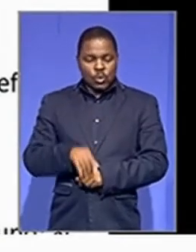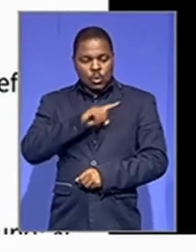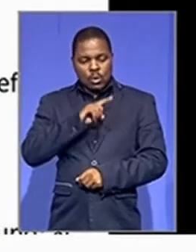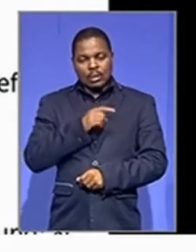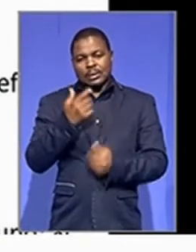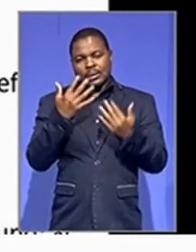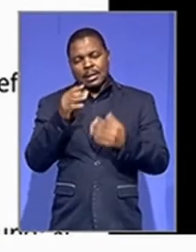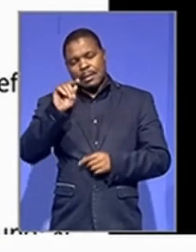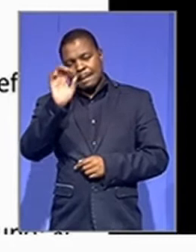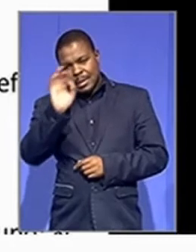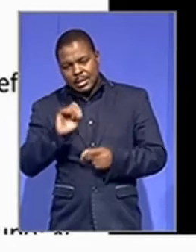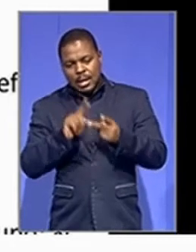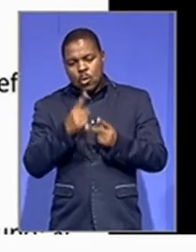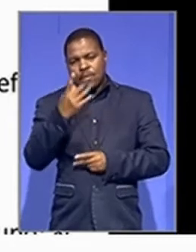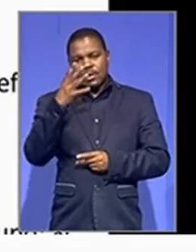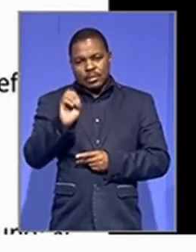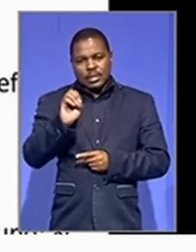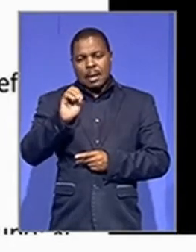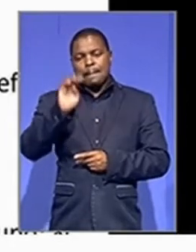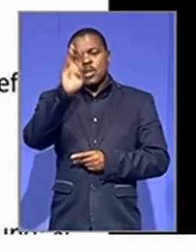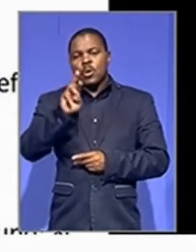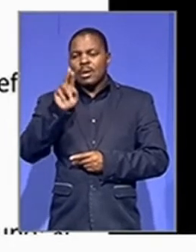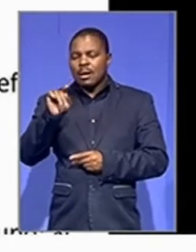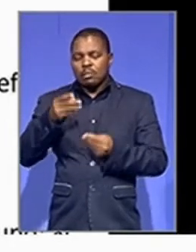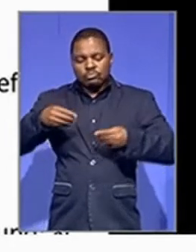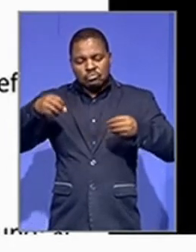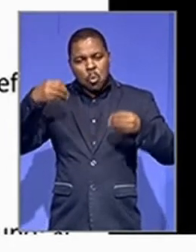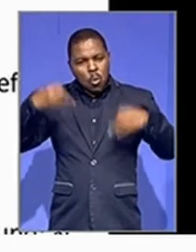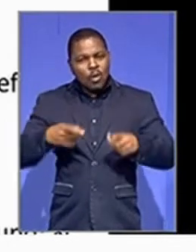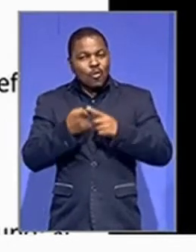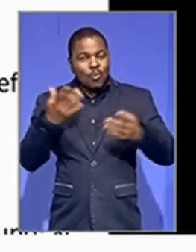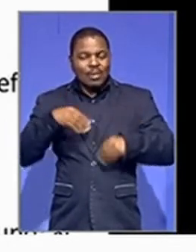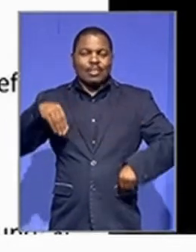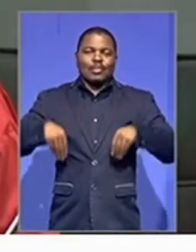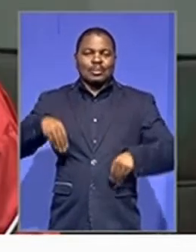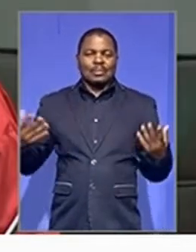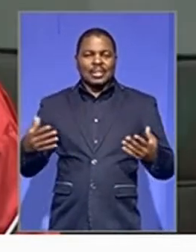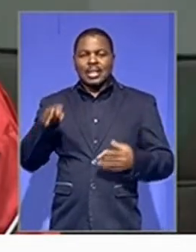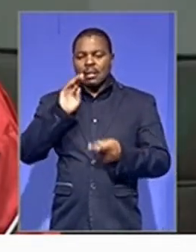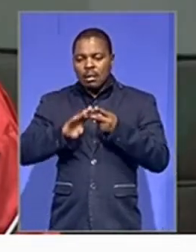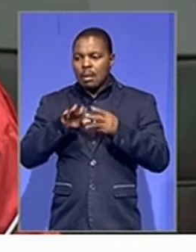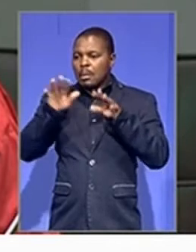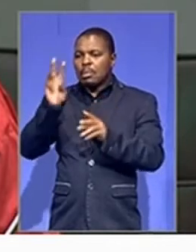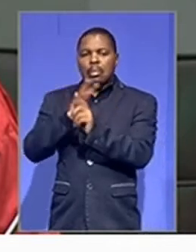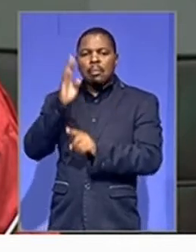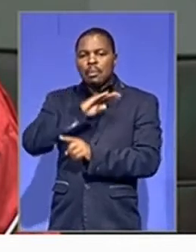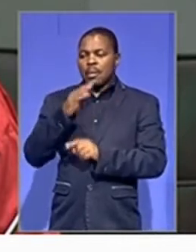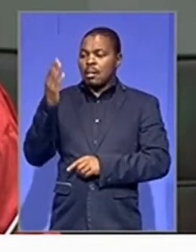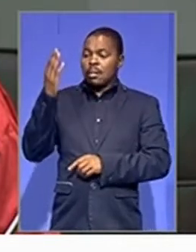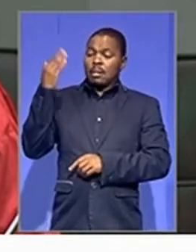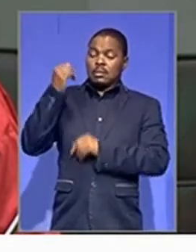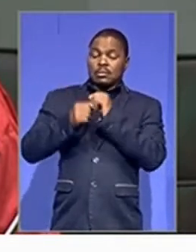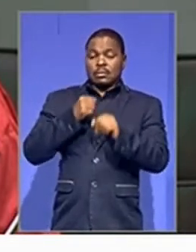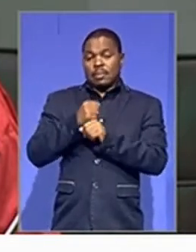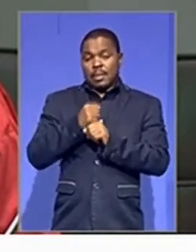10% or 150 billion rand to corruption wasteful expenditure every year. There's no consequences. In the previous year's budget, Mpumalanga